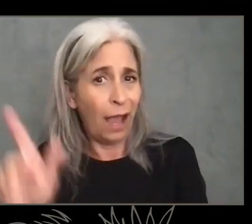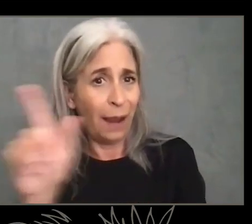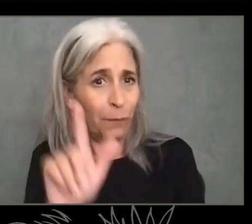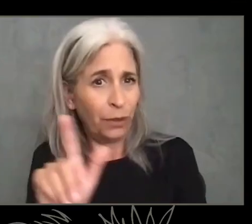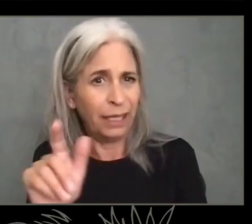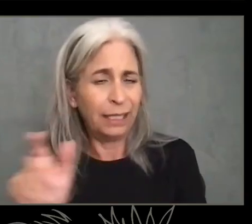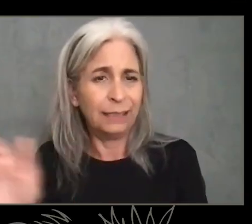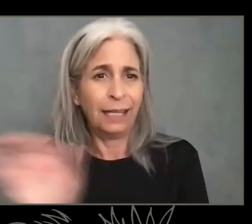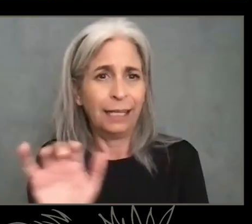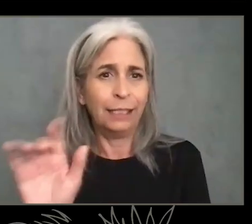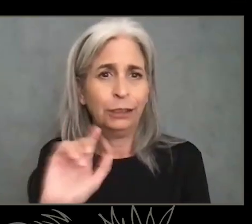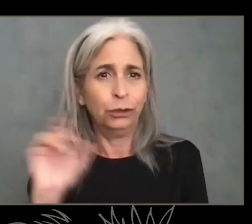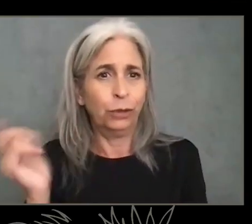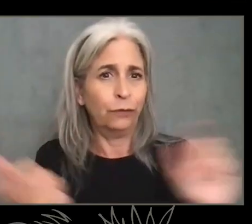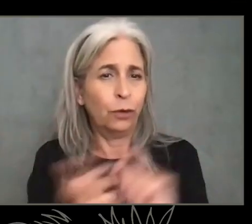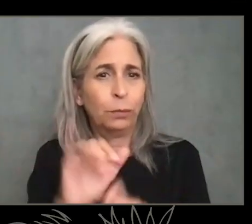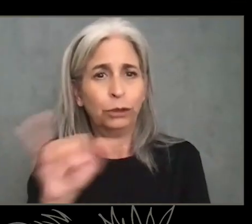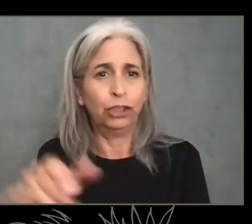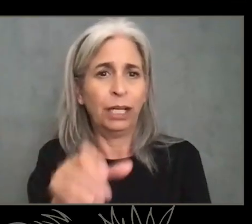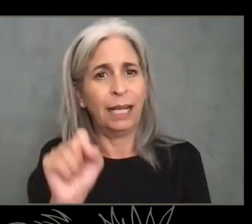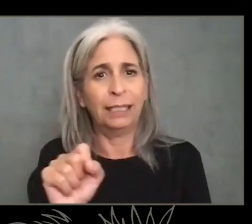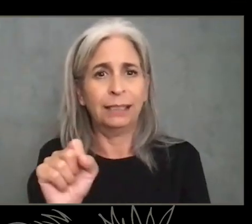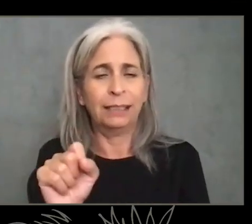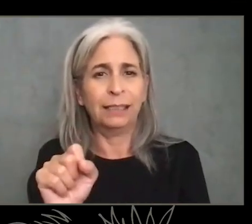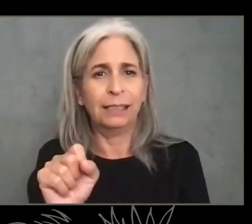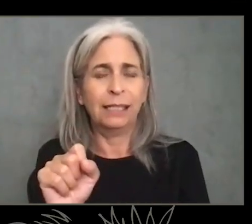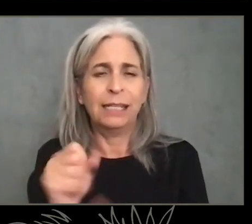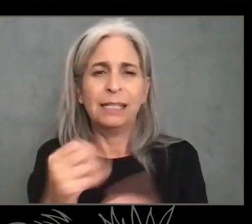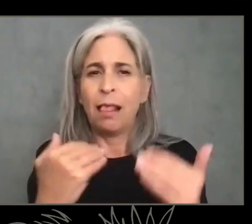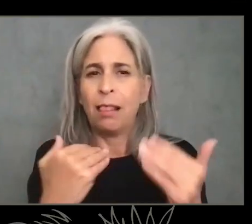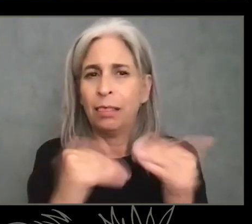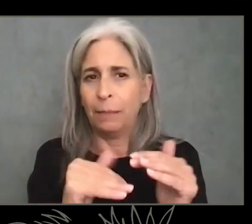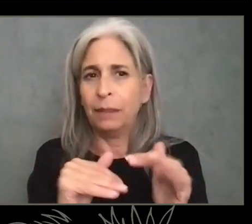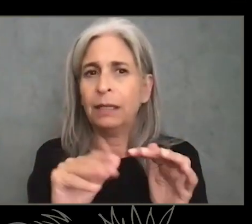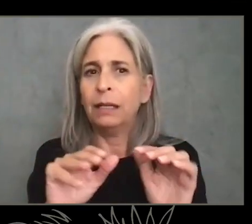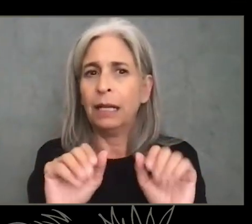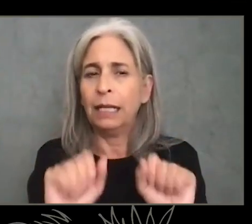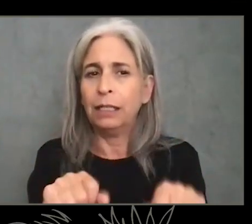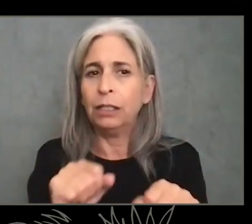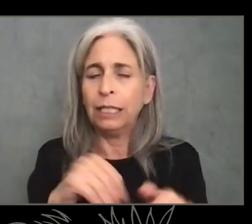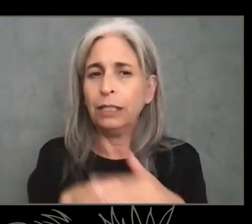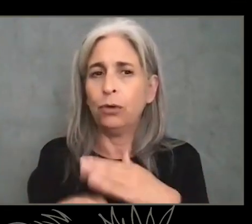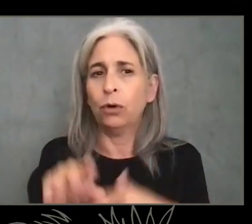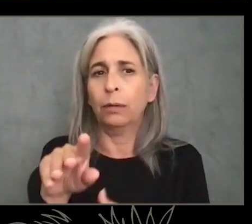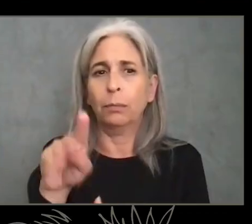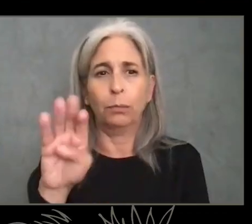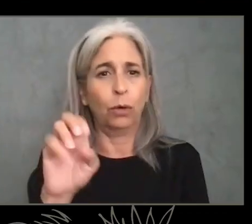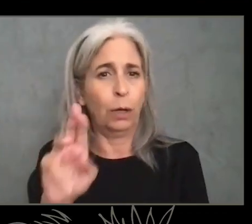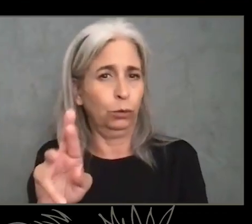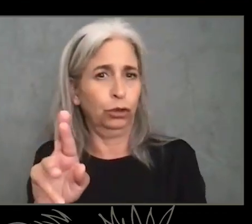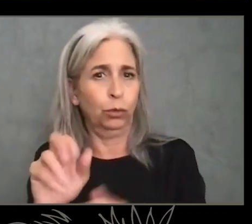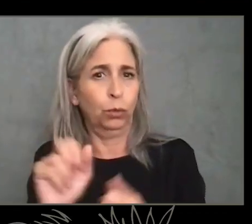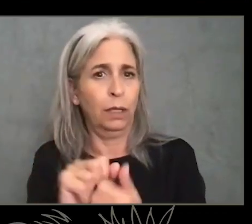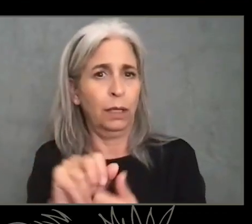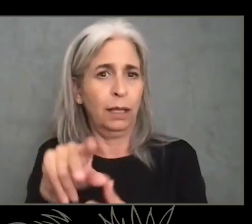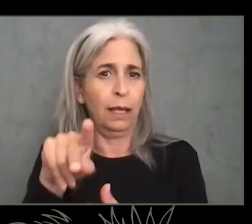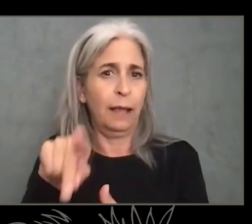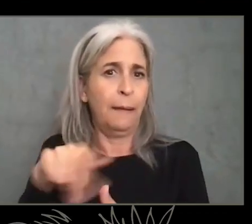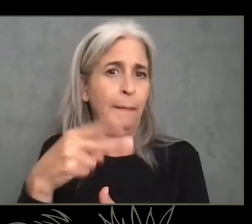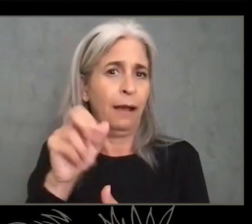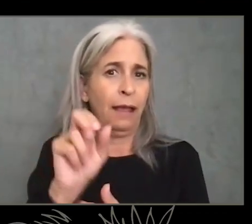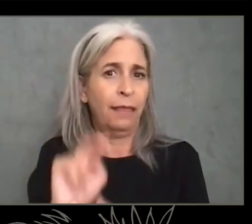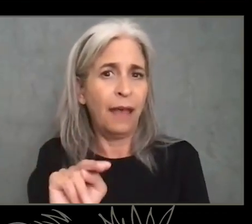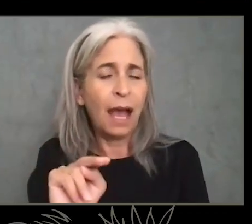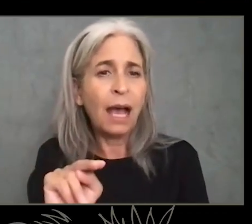very similar to the one that they have for Python, and you can use state-of-the-art machine learning models in your browser. So you won't have to spend a penny